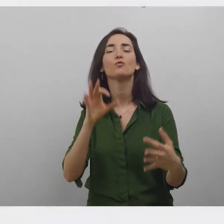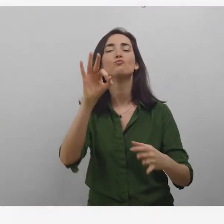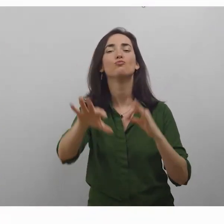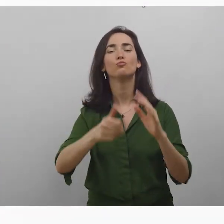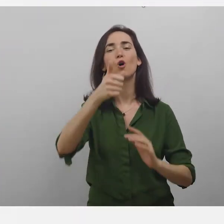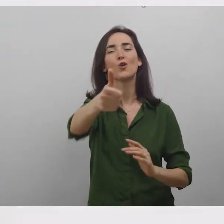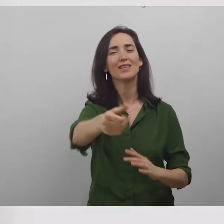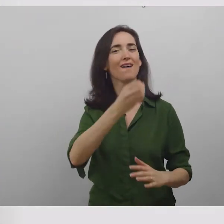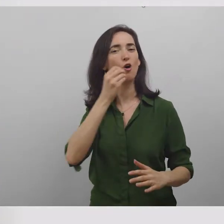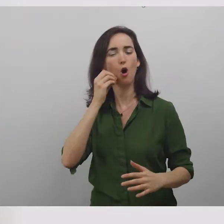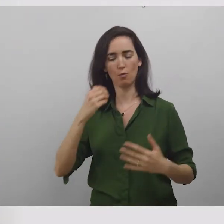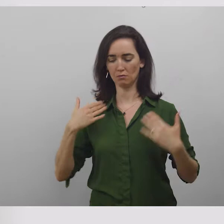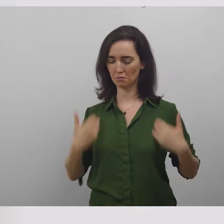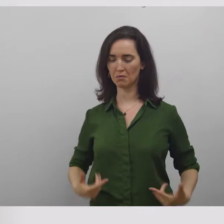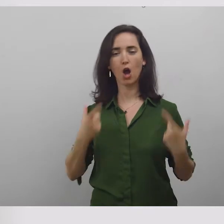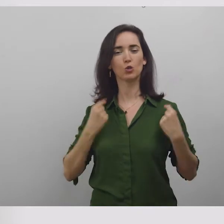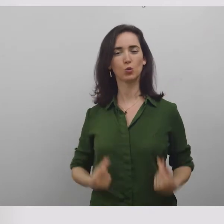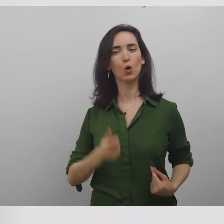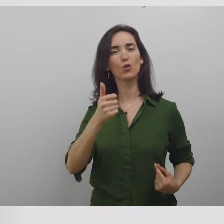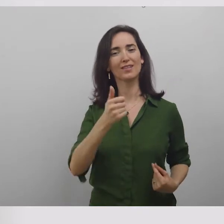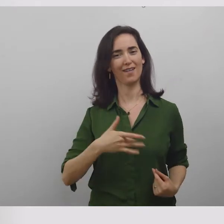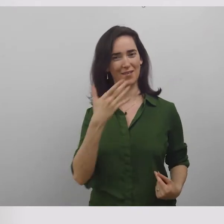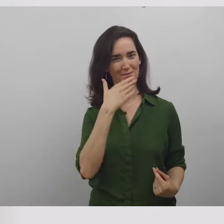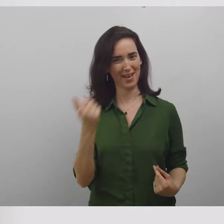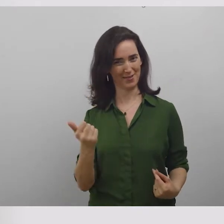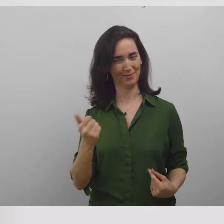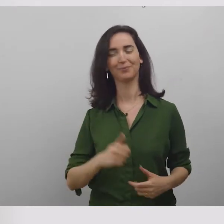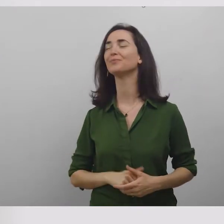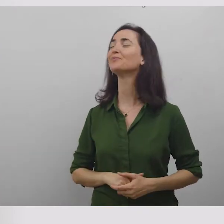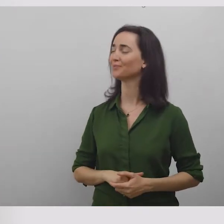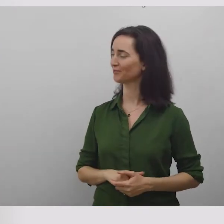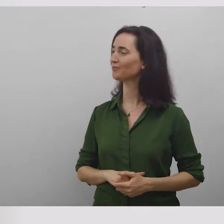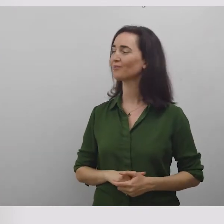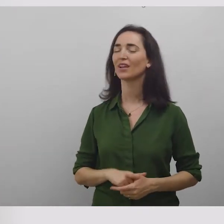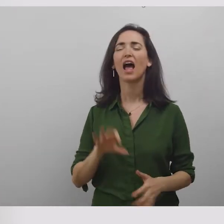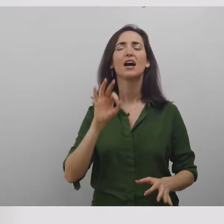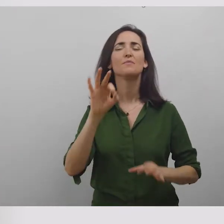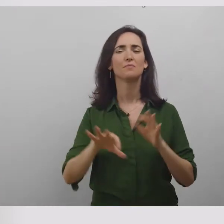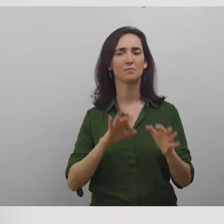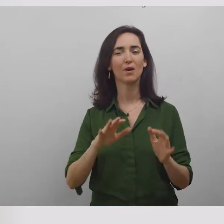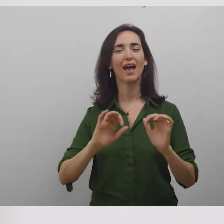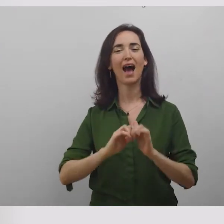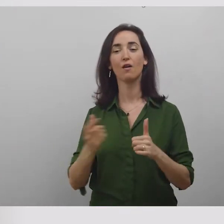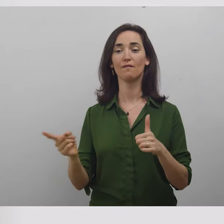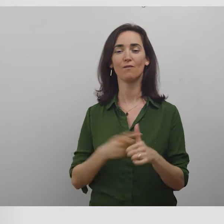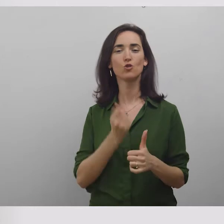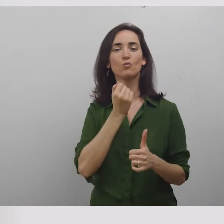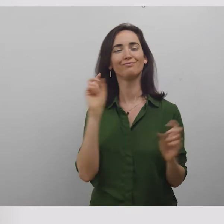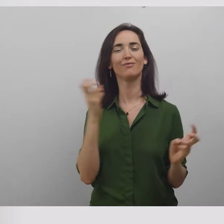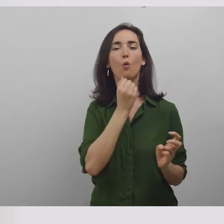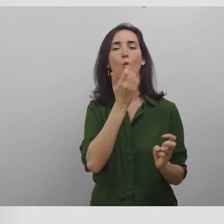yourself out. All right. So here are some basic tips to keep in mind so that you can do a little bit of warm up. If you're a sign